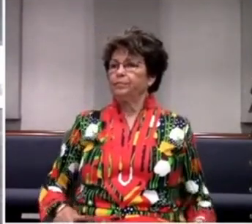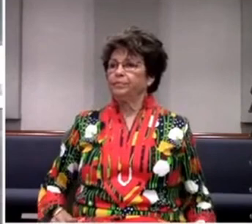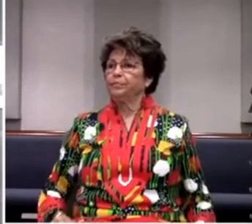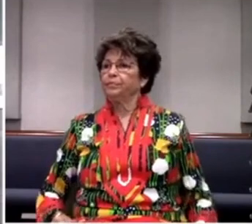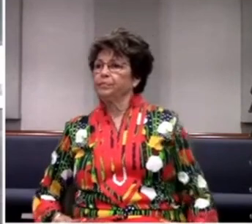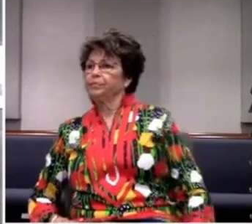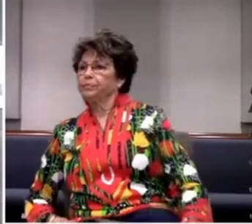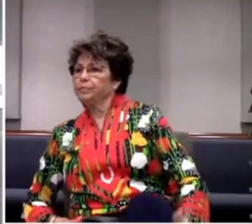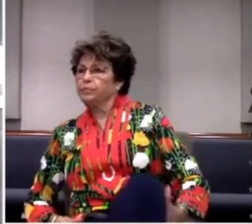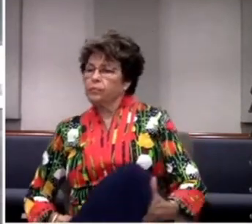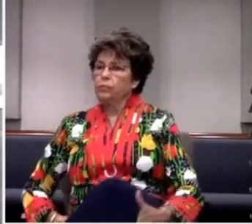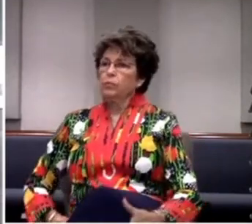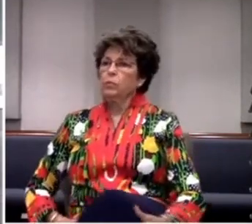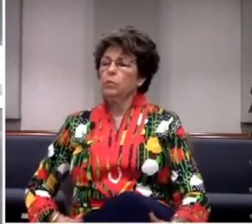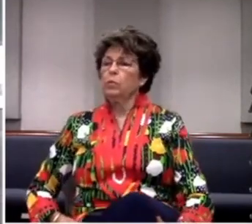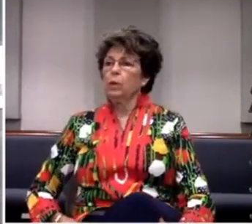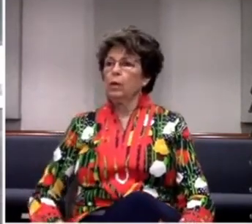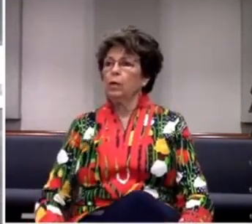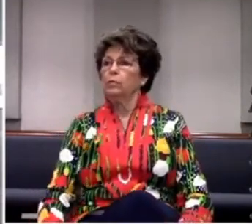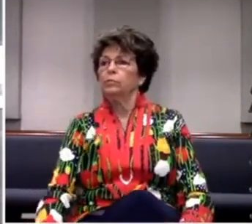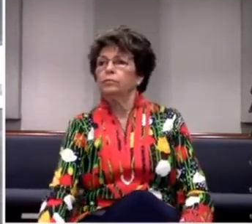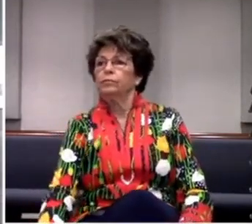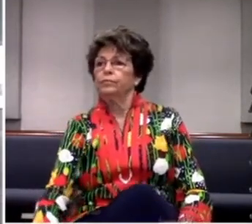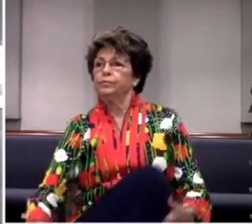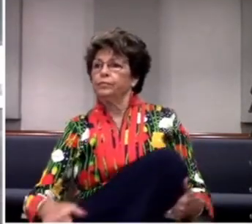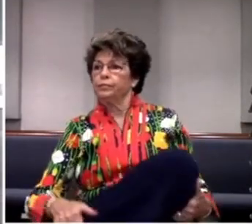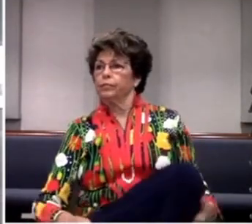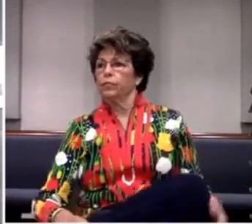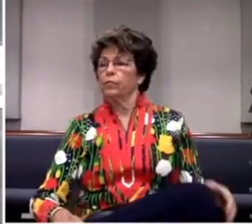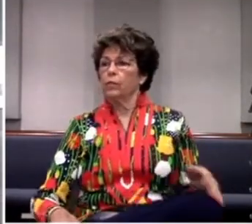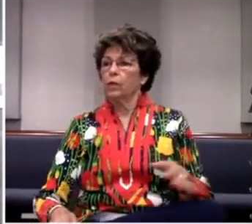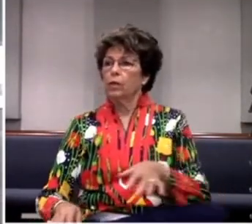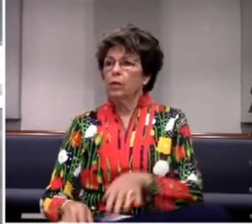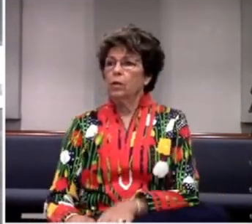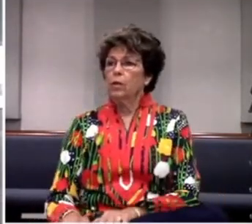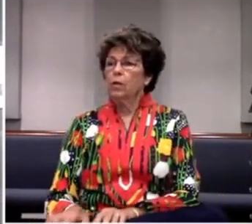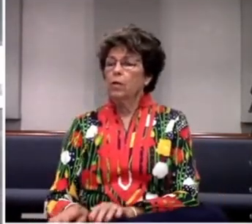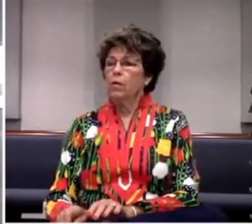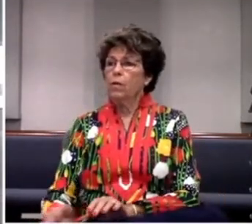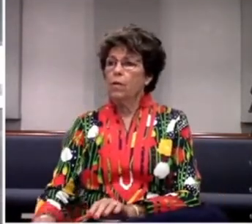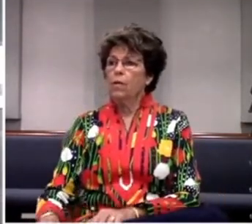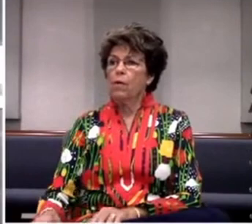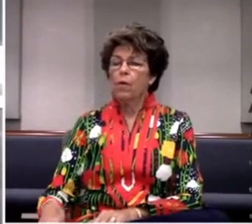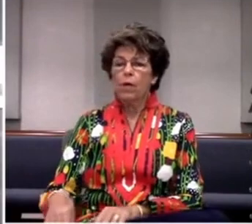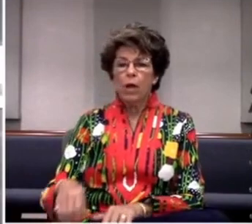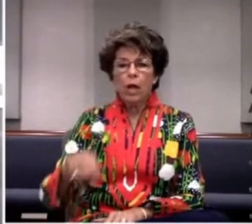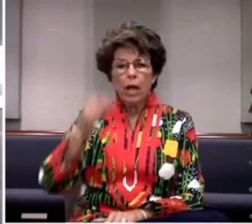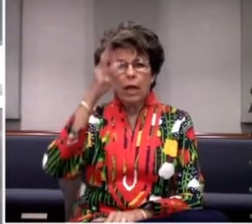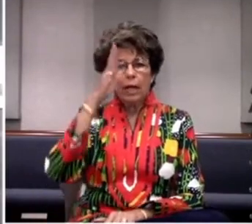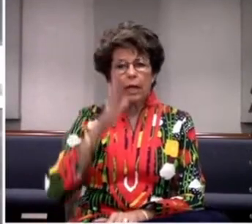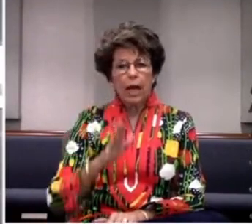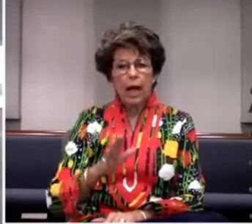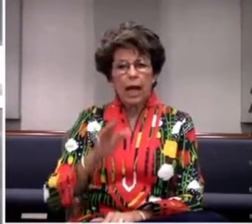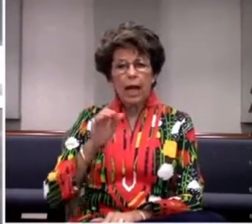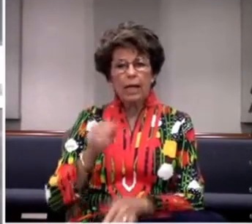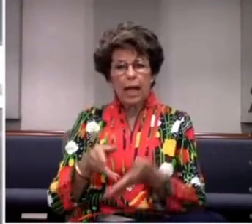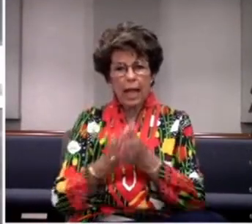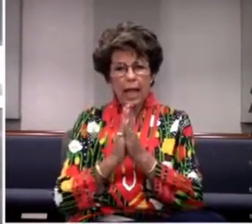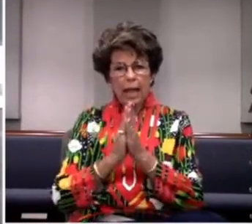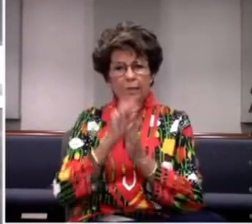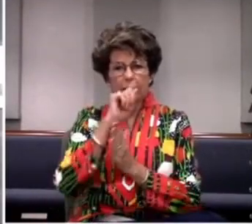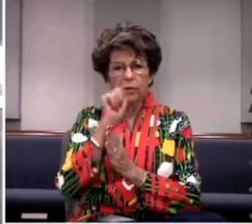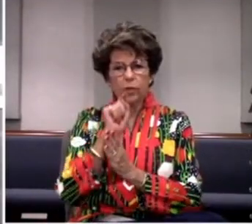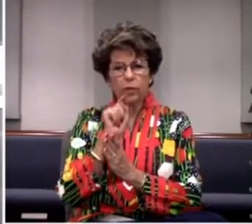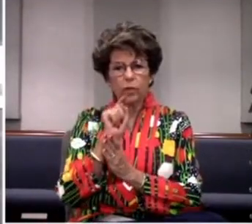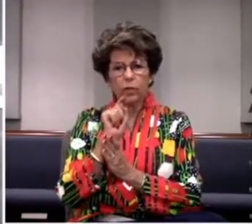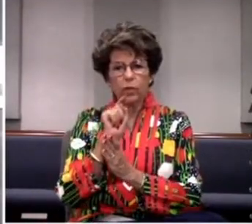He was trying to expose in them a confession. But I want to take the question that God gave to Eve. "What is this